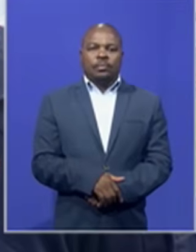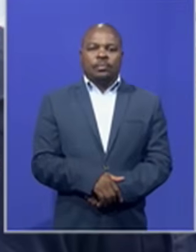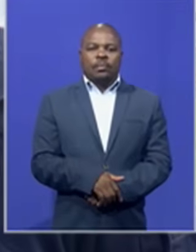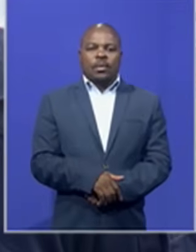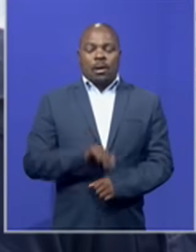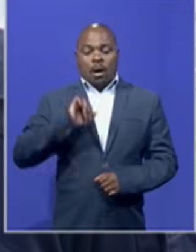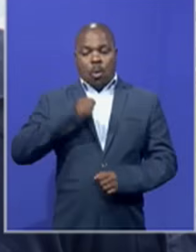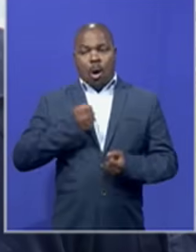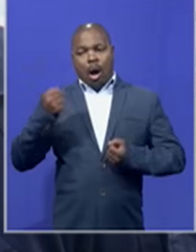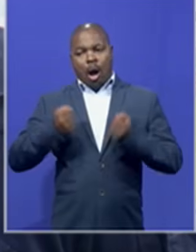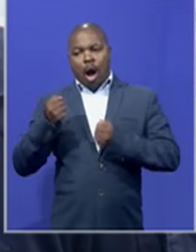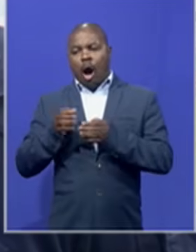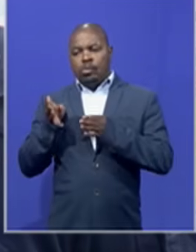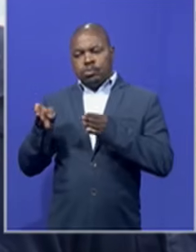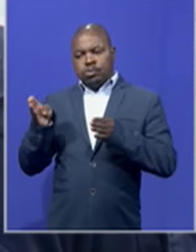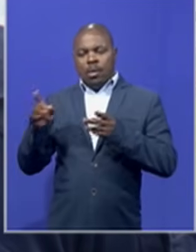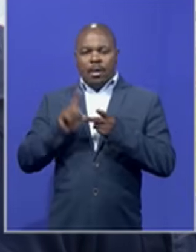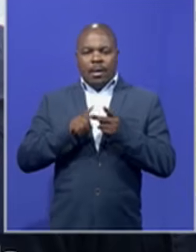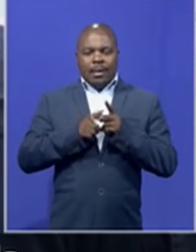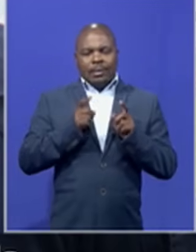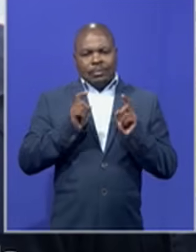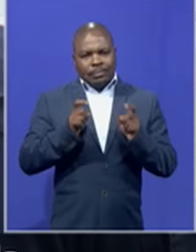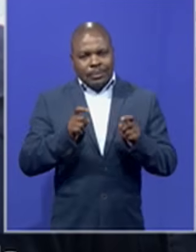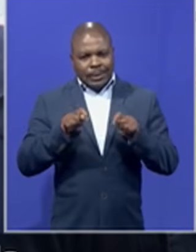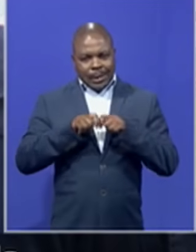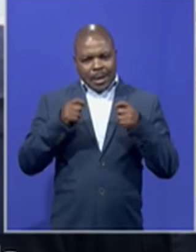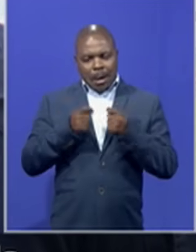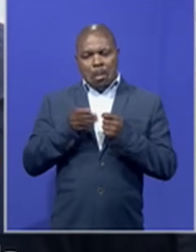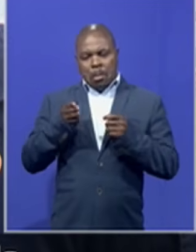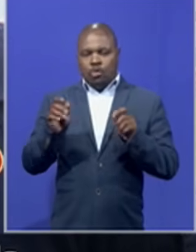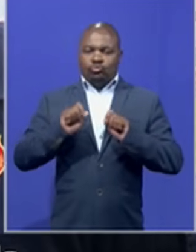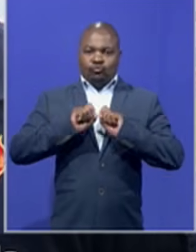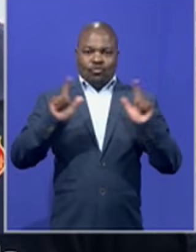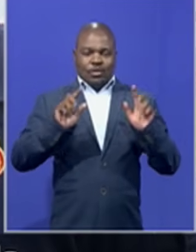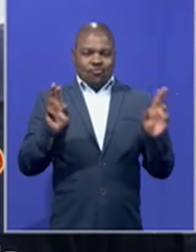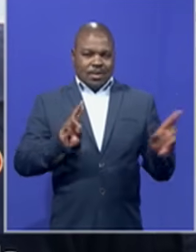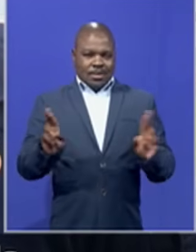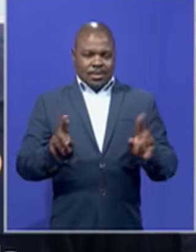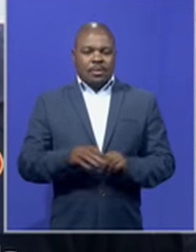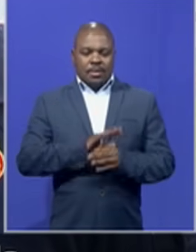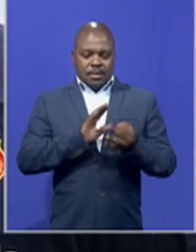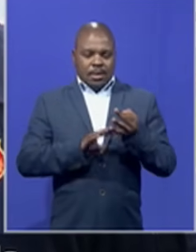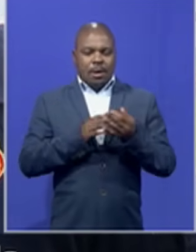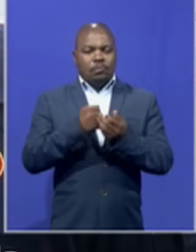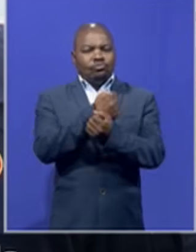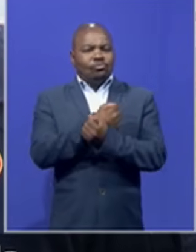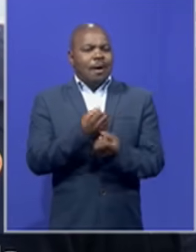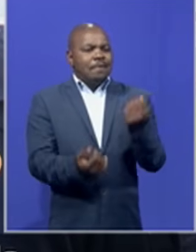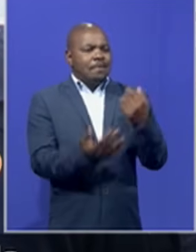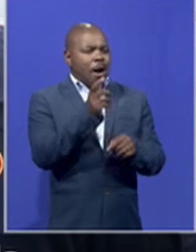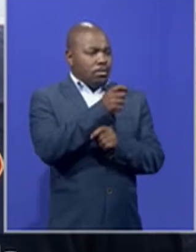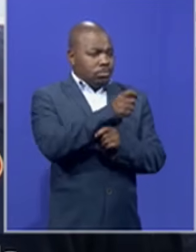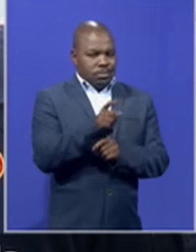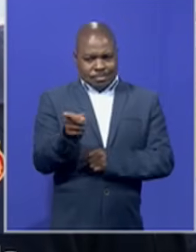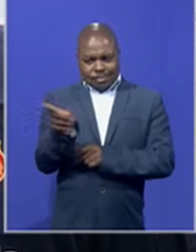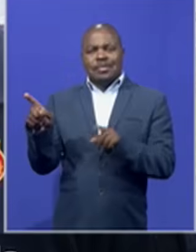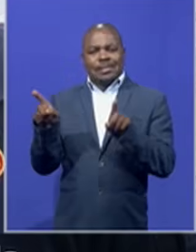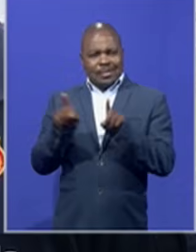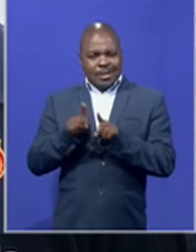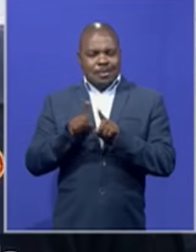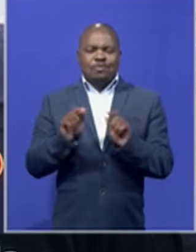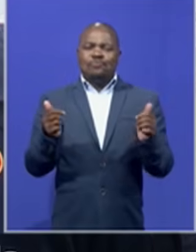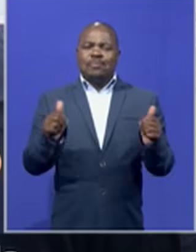Our vehicles, our swift water rescue team remains on high alert. Our fire engines are readily